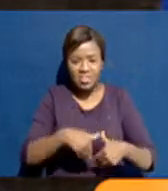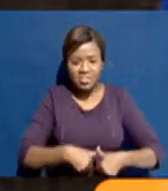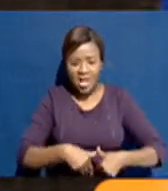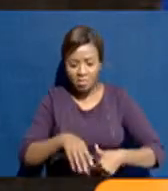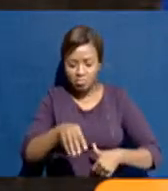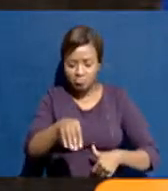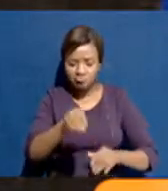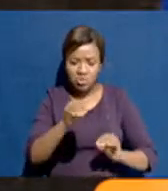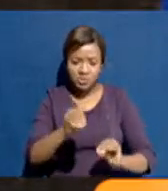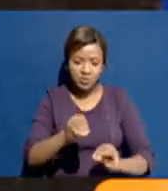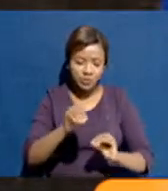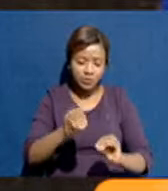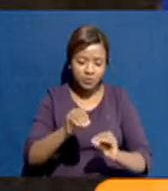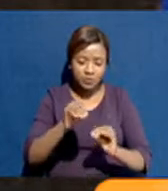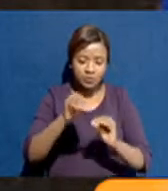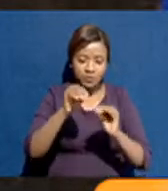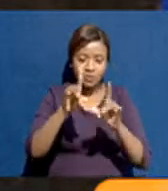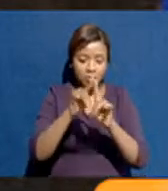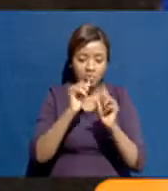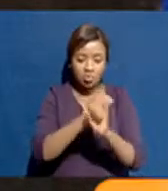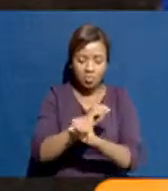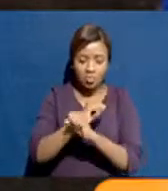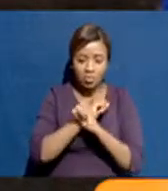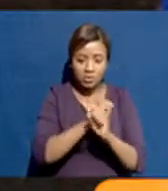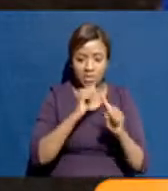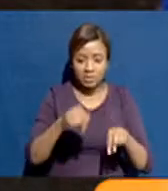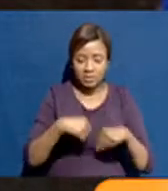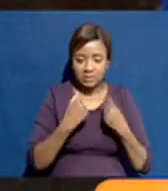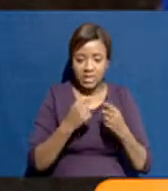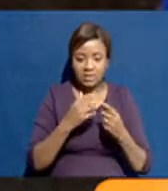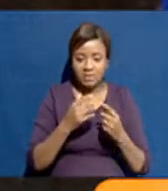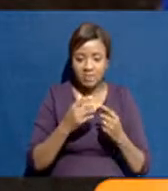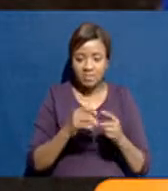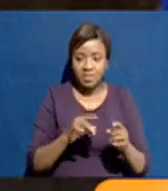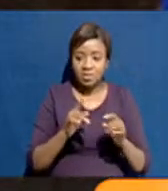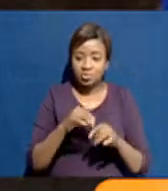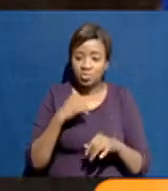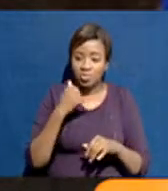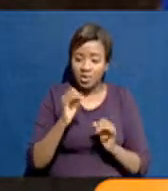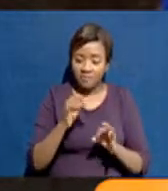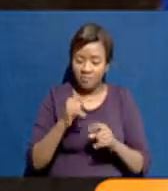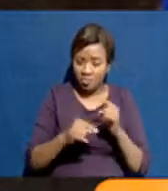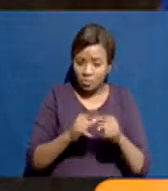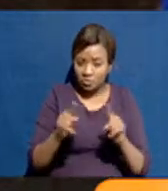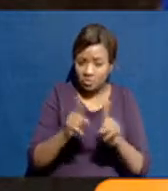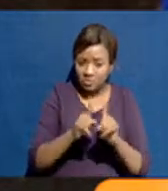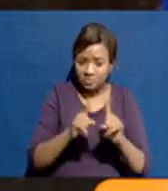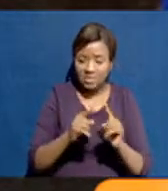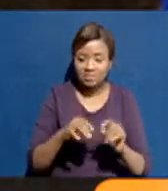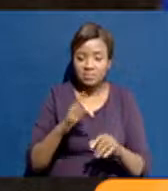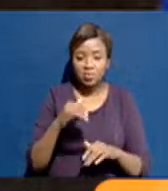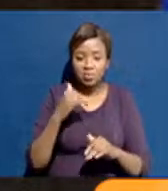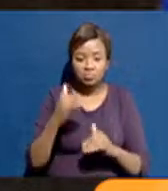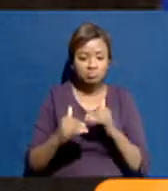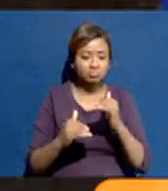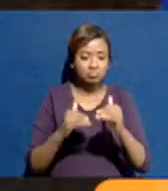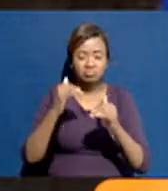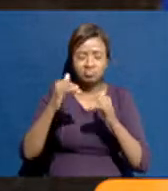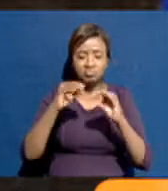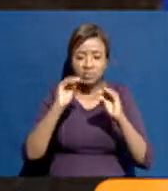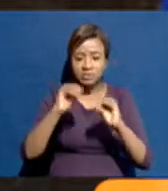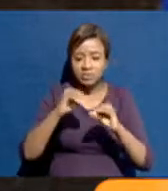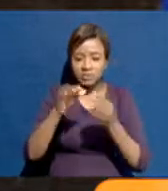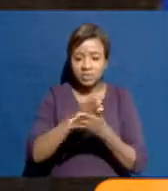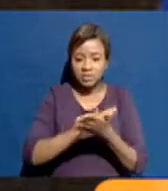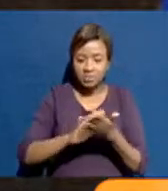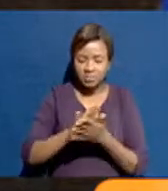Yeah. It's the way they also take care of their sexual health needs. And if we do that, every age, we start teaching basic steps, including